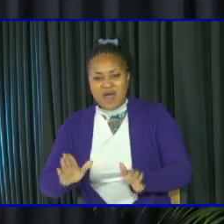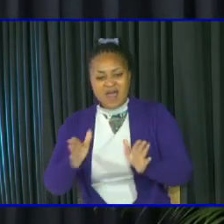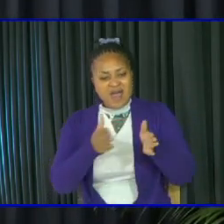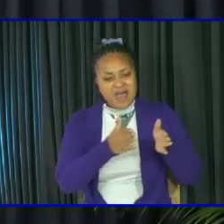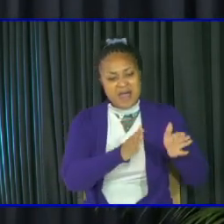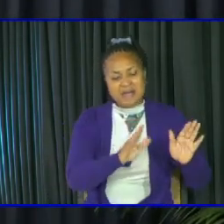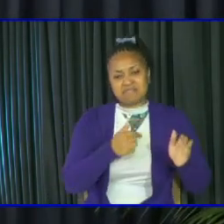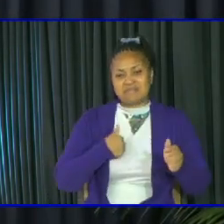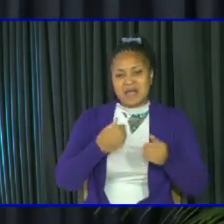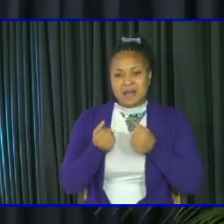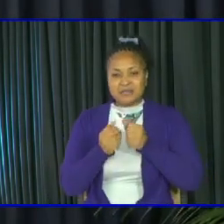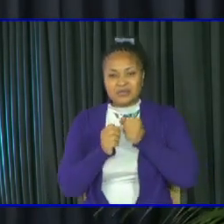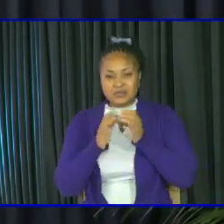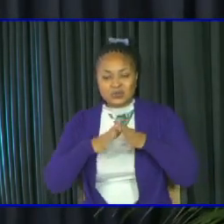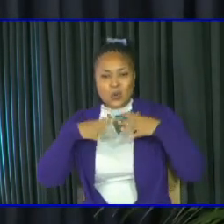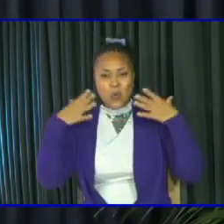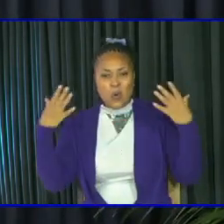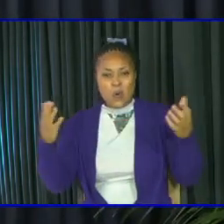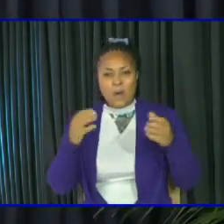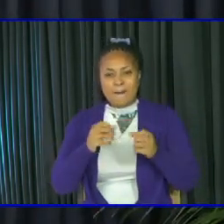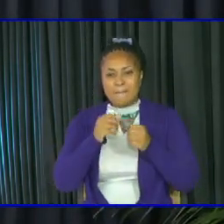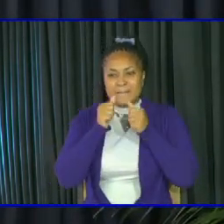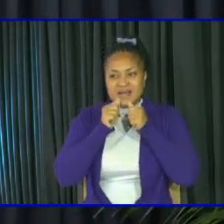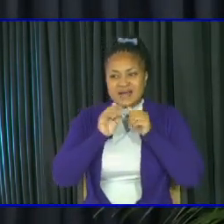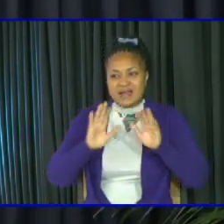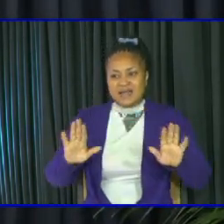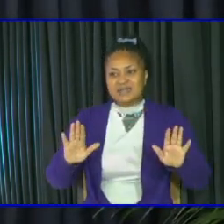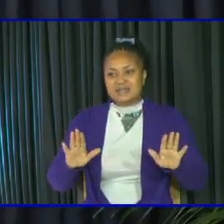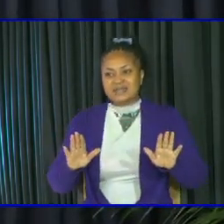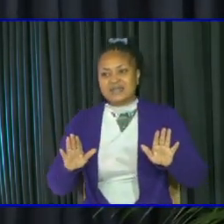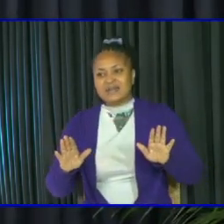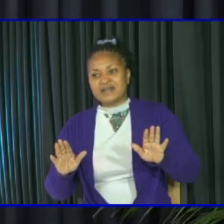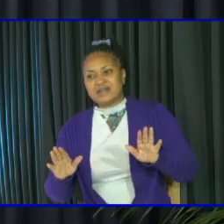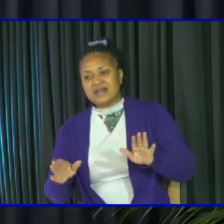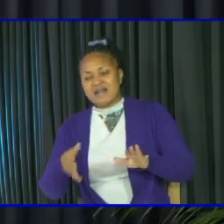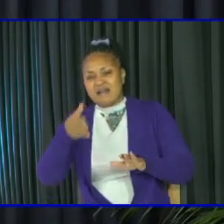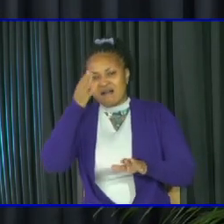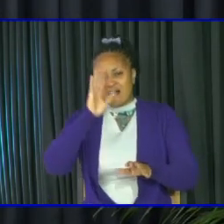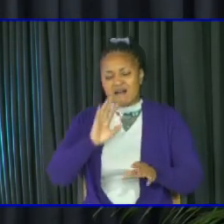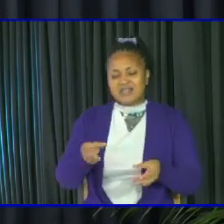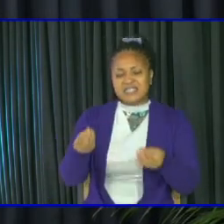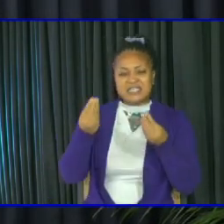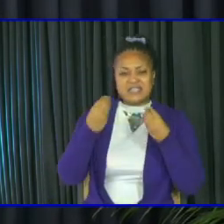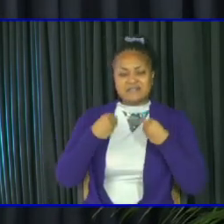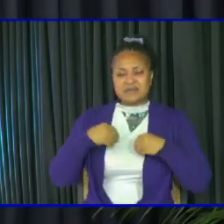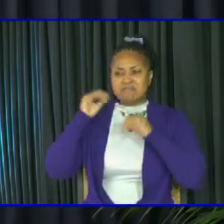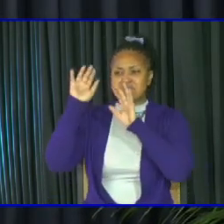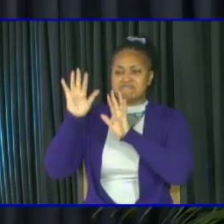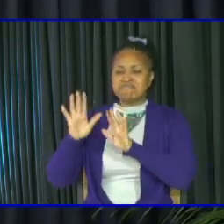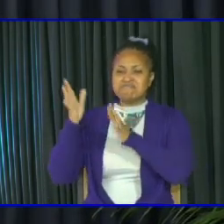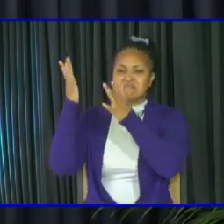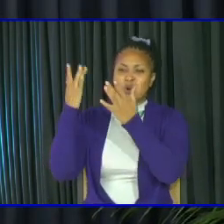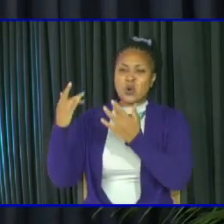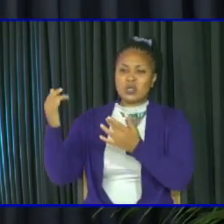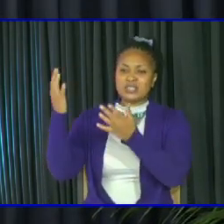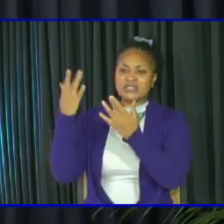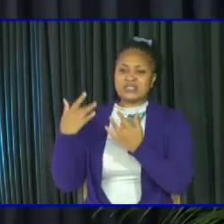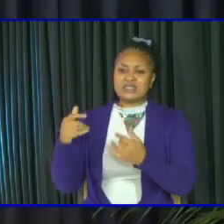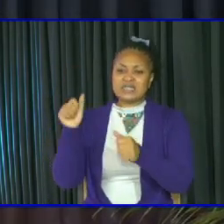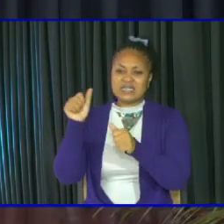so blessed that God grants me mercy each and every day.